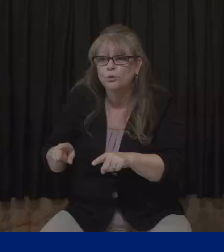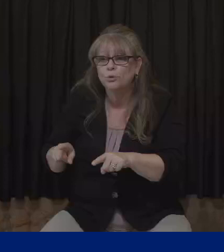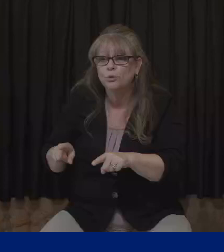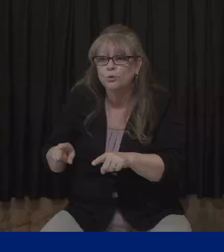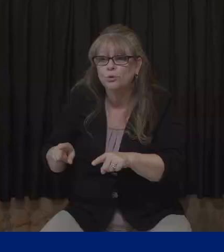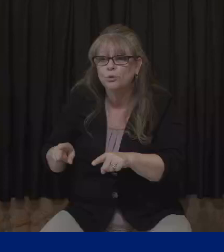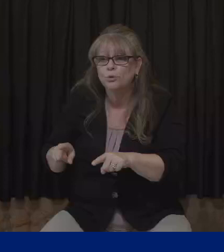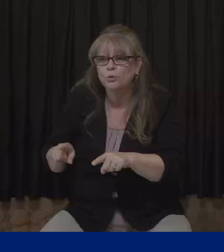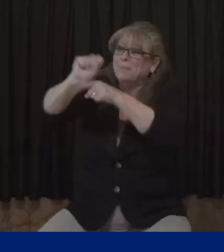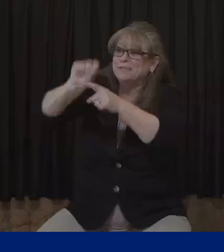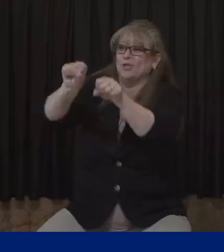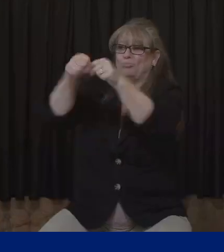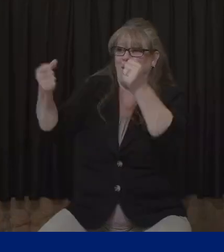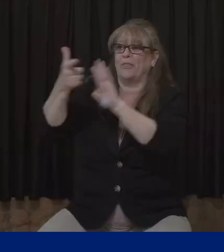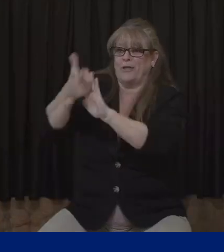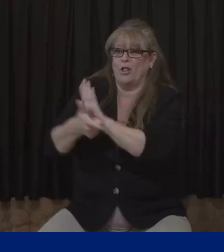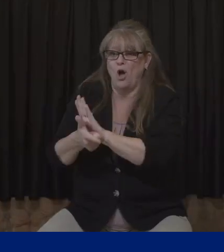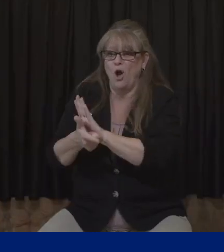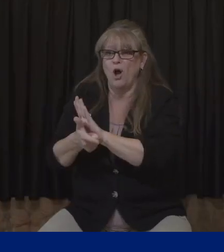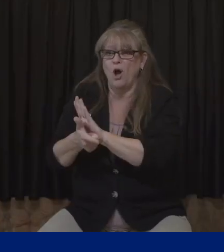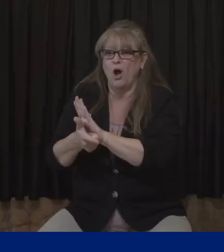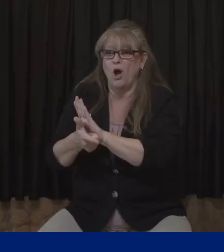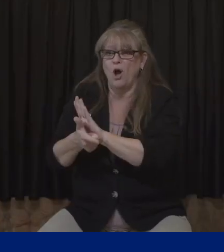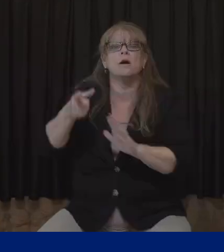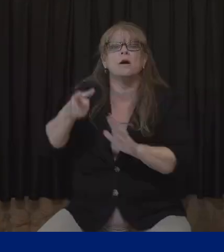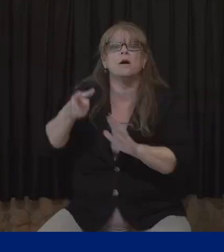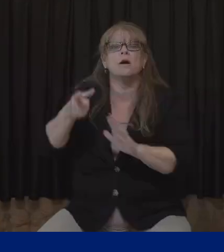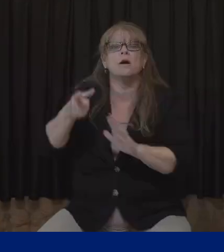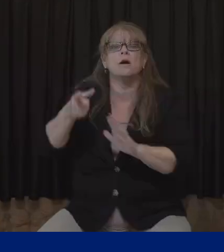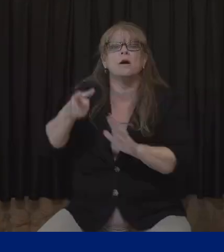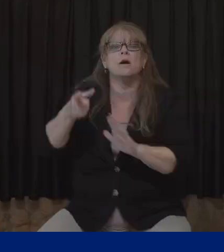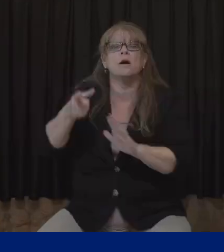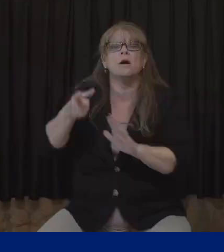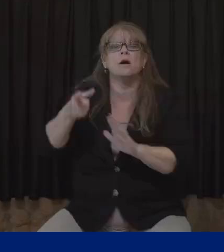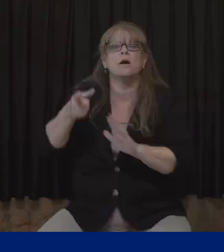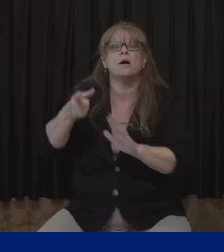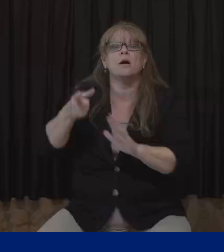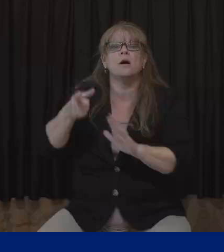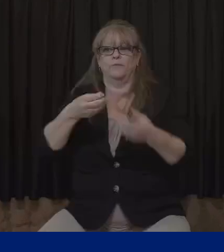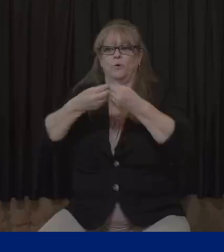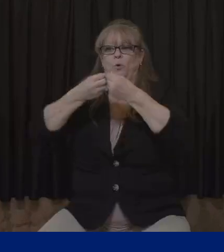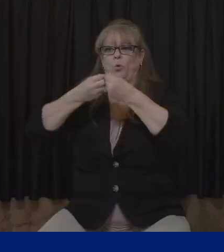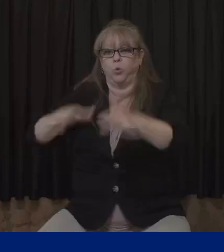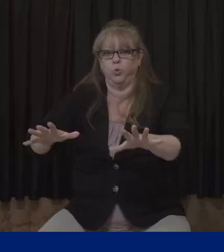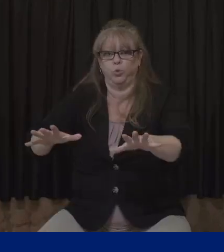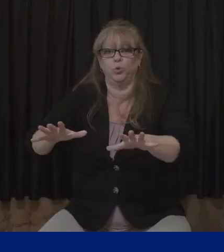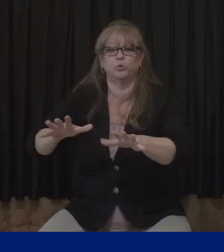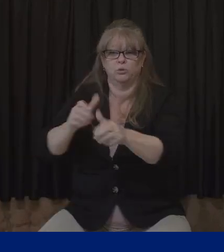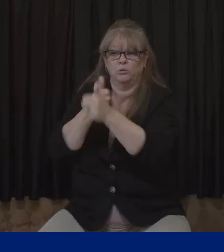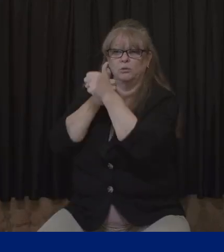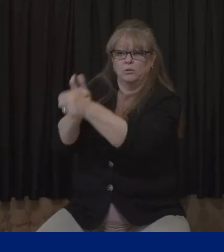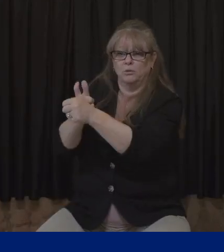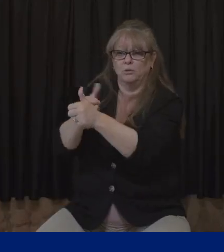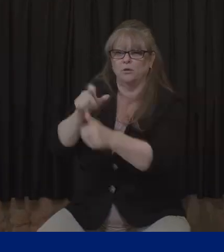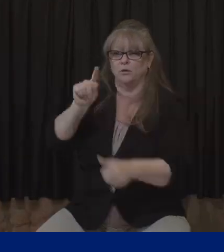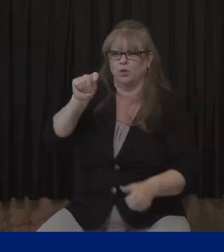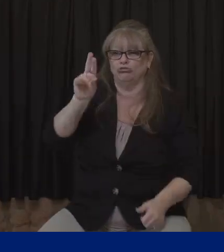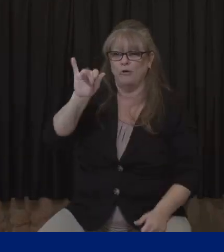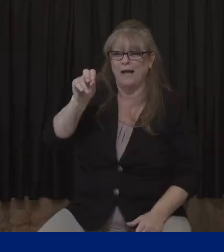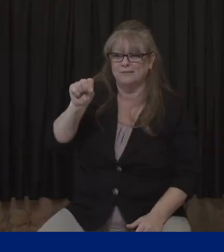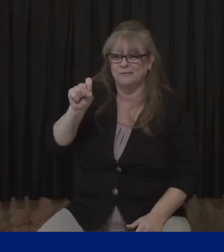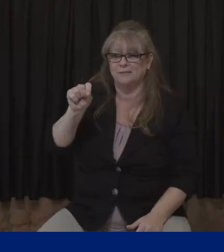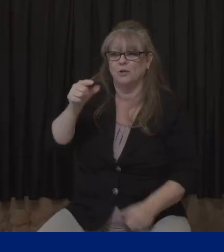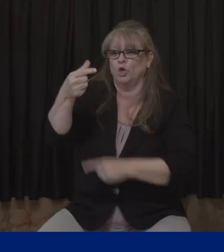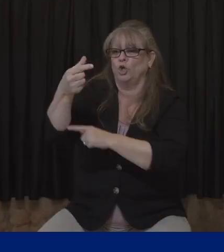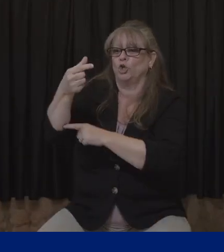grants. They are unnecessarily putting lives at risk. And they're also doing the exact opposite of what they might espouse,